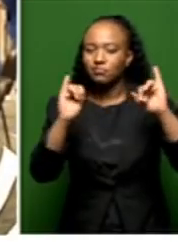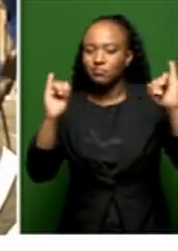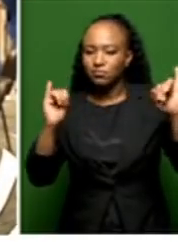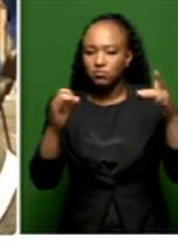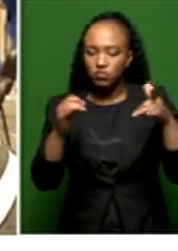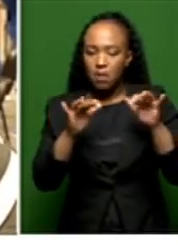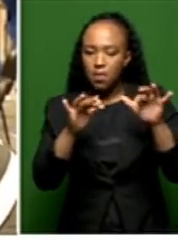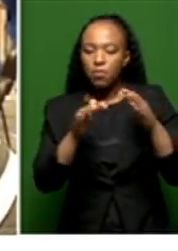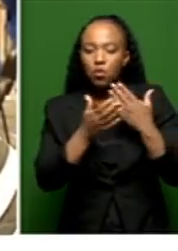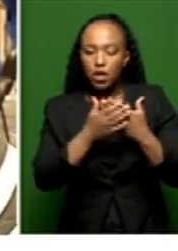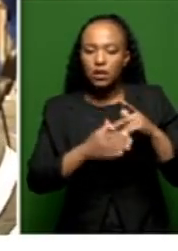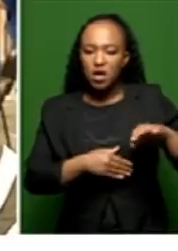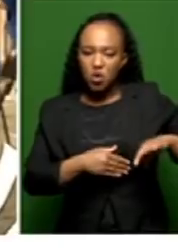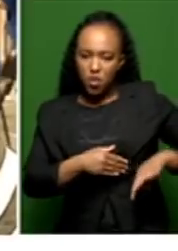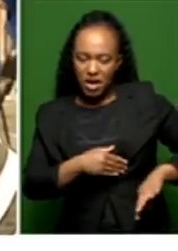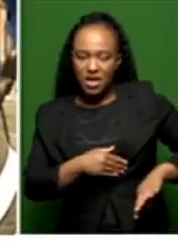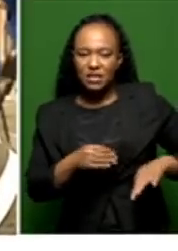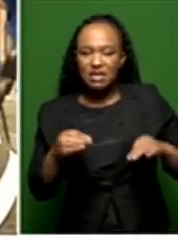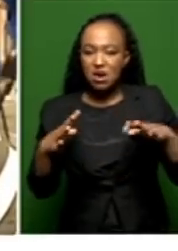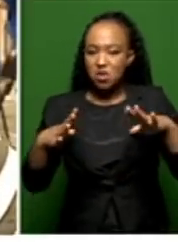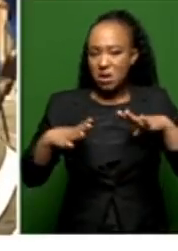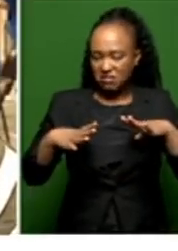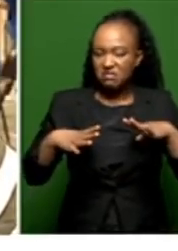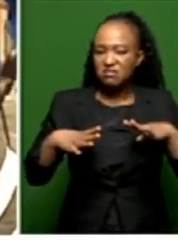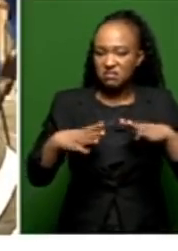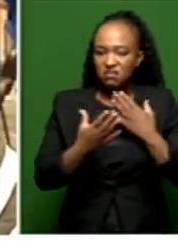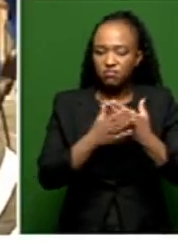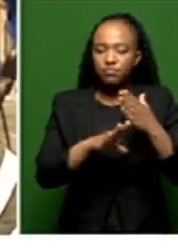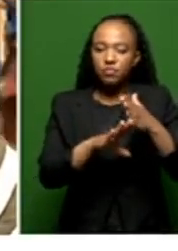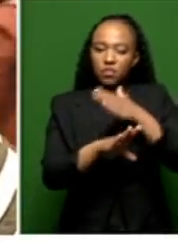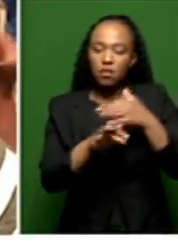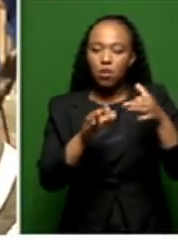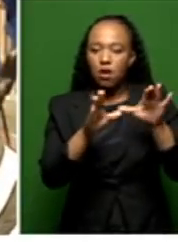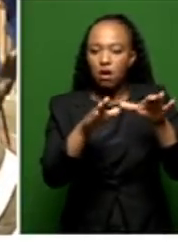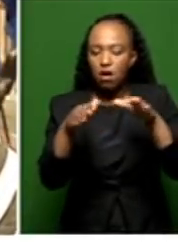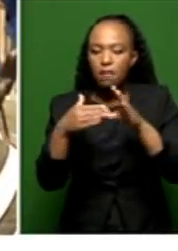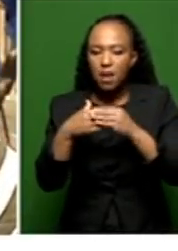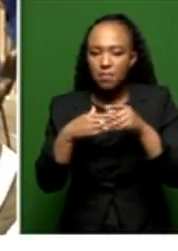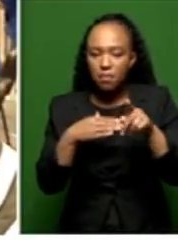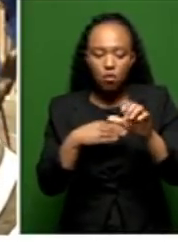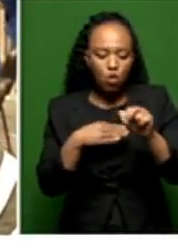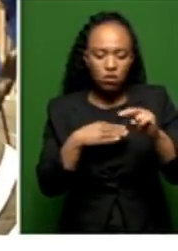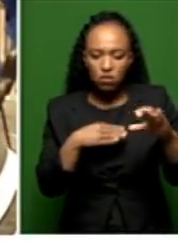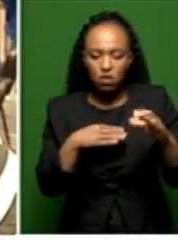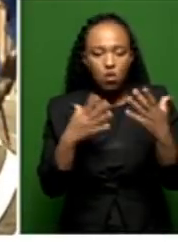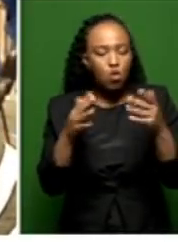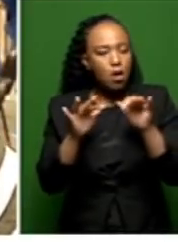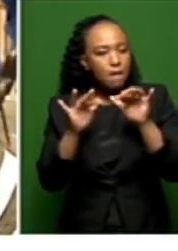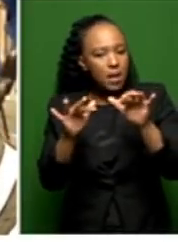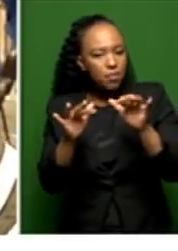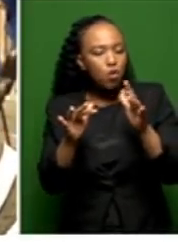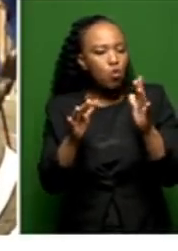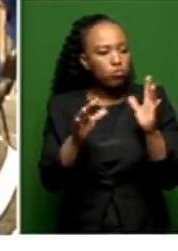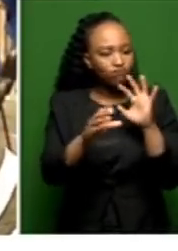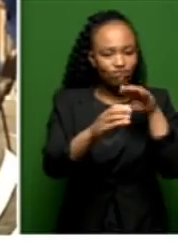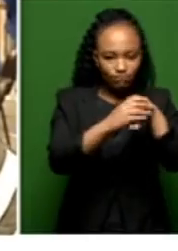people who could be rich in South Africa were either former political party members of the ANC or people aligned to